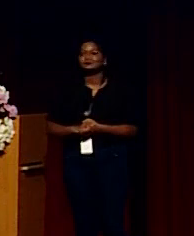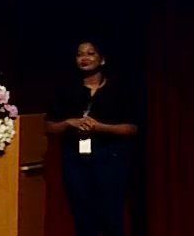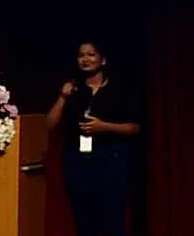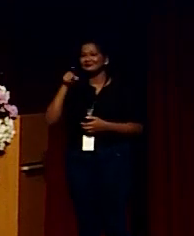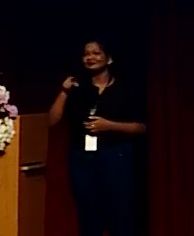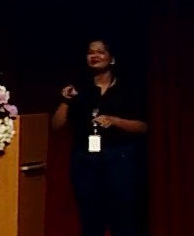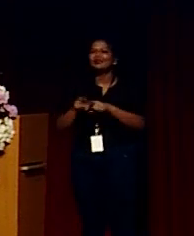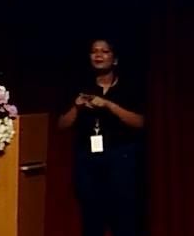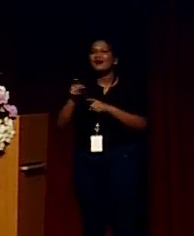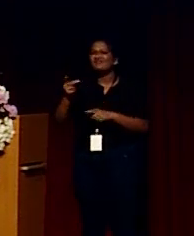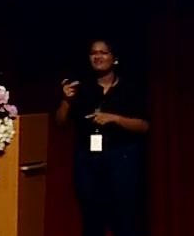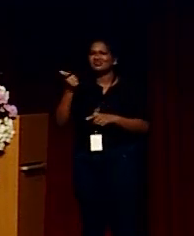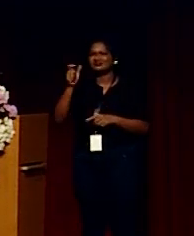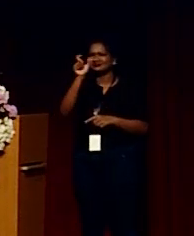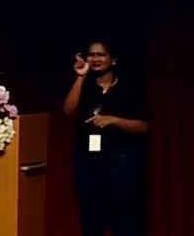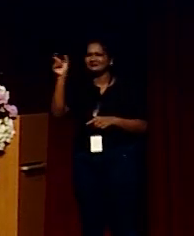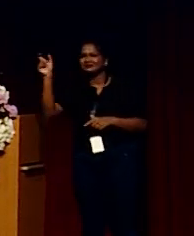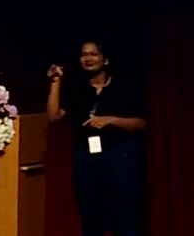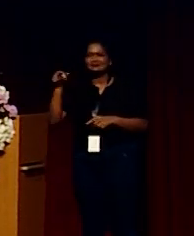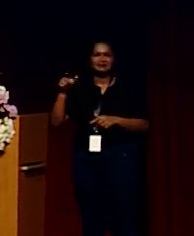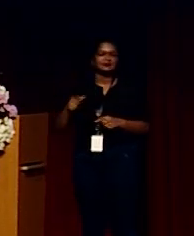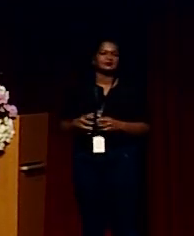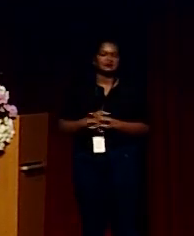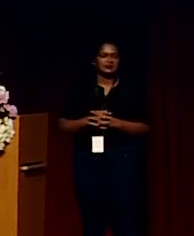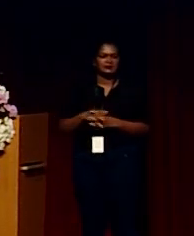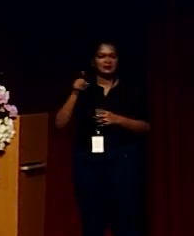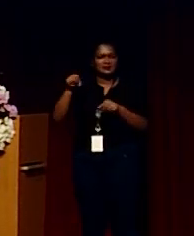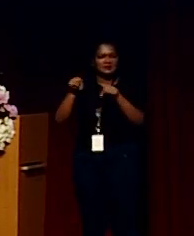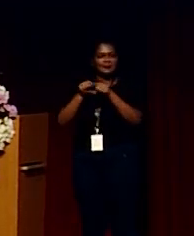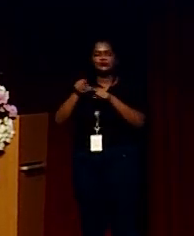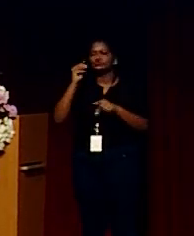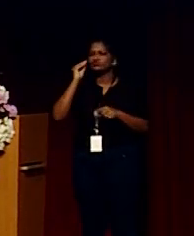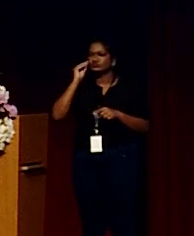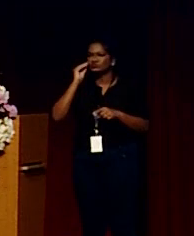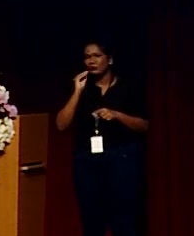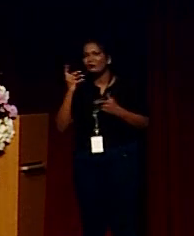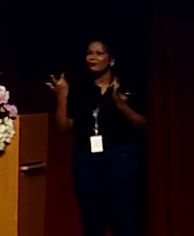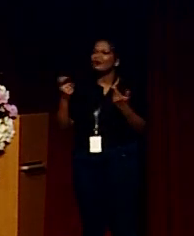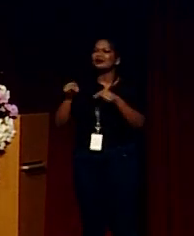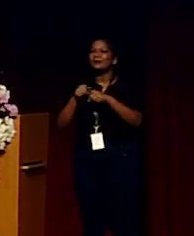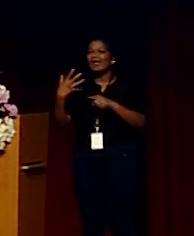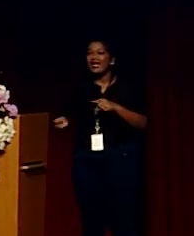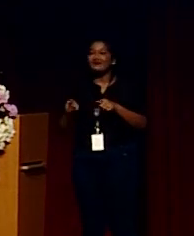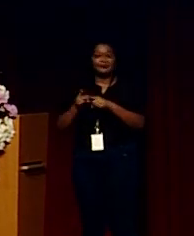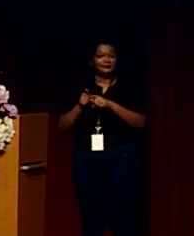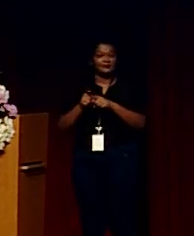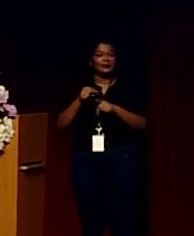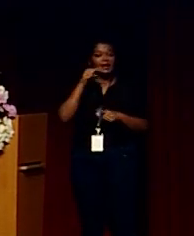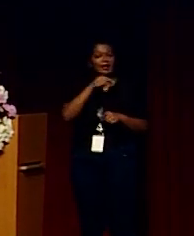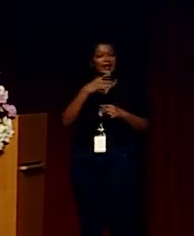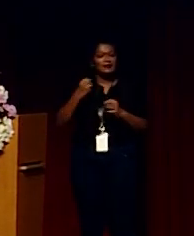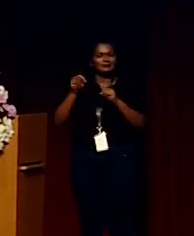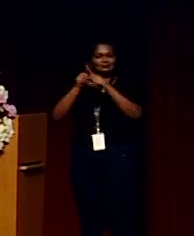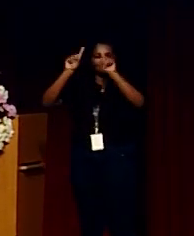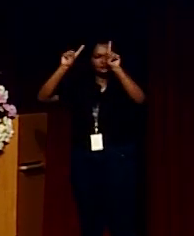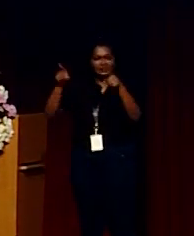It's usually a bit fast on my machine, but I don't know why this Chrome is particularly slow. Anyway, and then you can walk through the